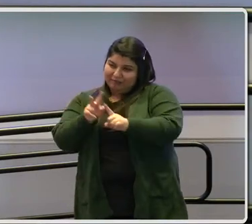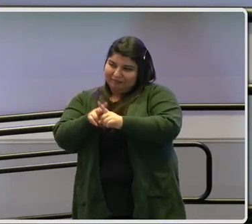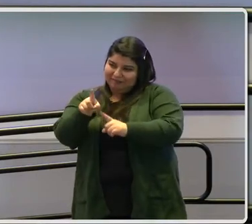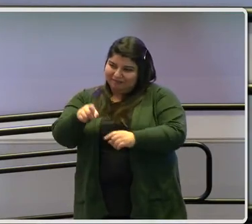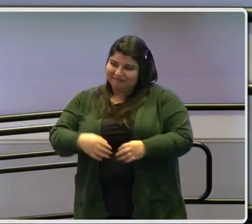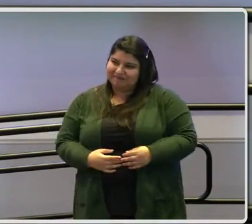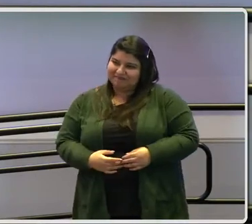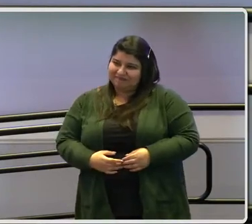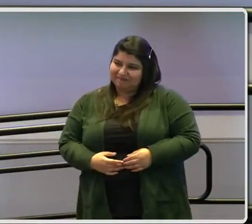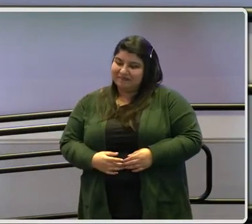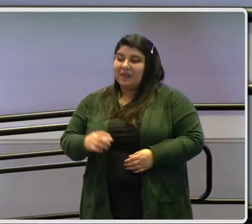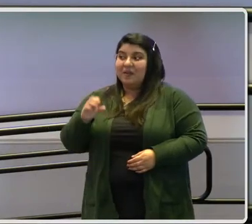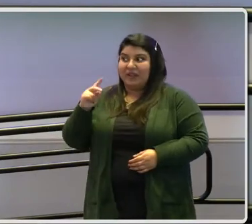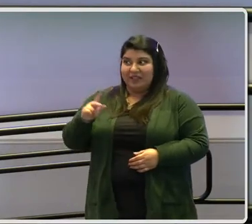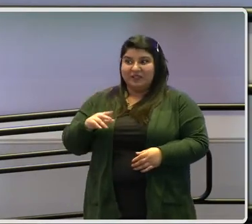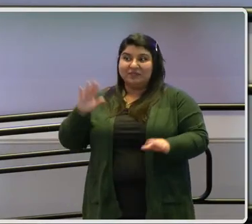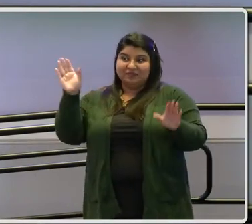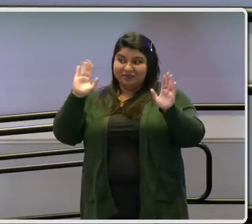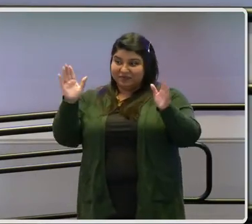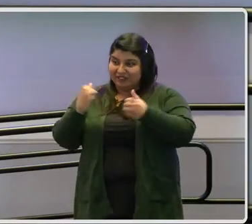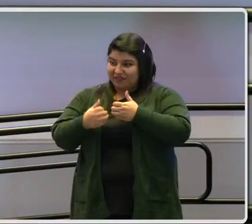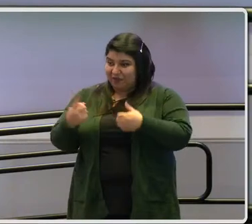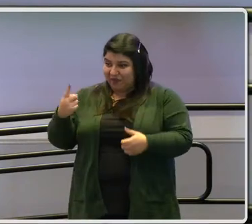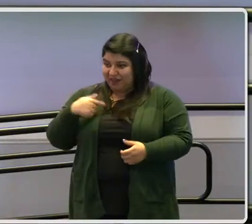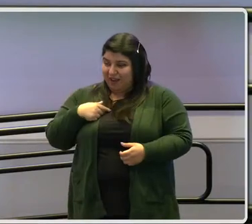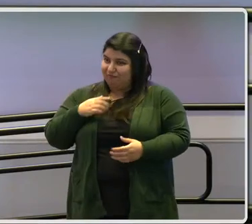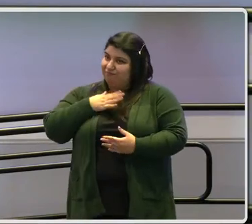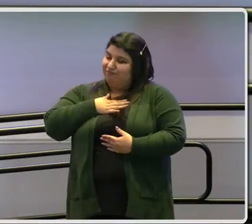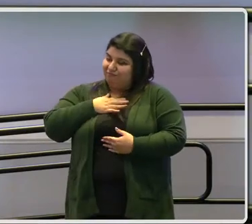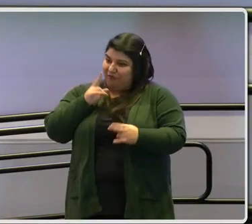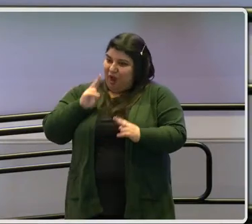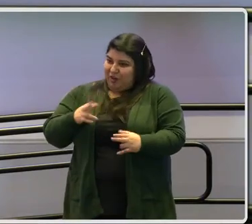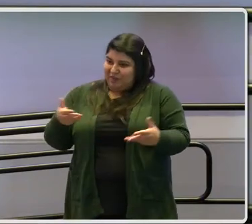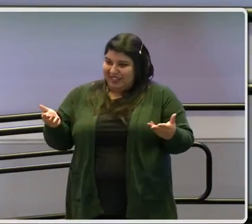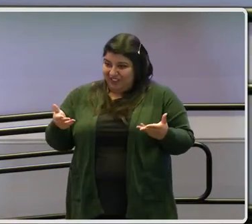Okay, so greetings, everyone. I'm honored to be here to